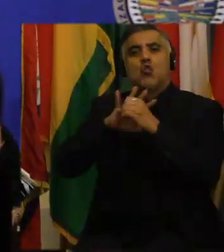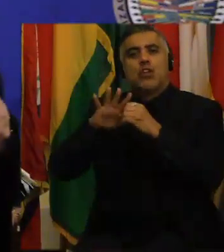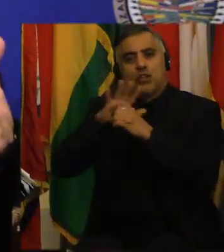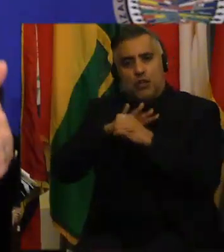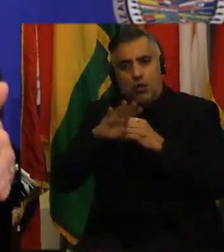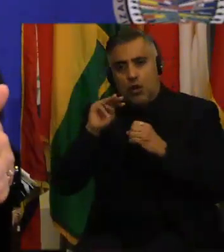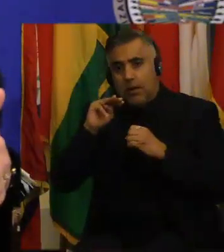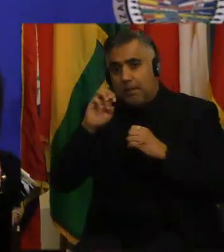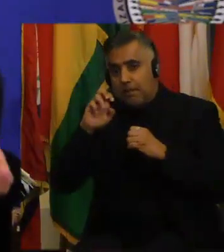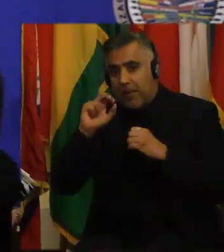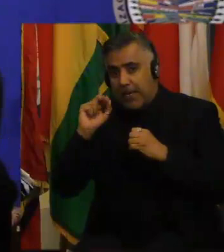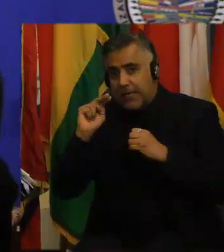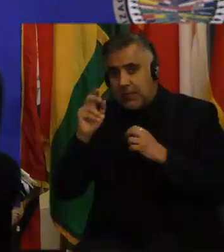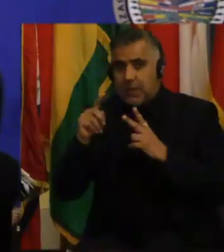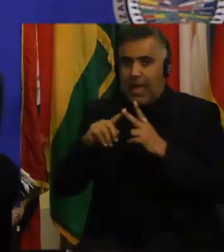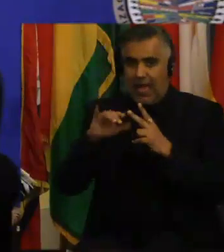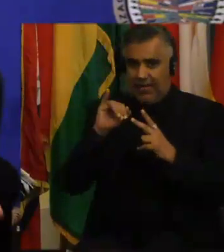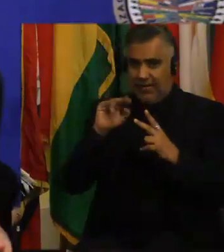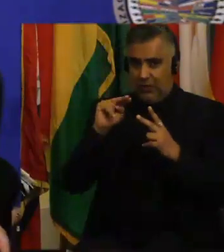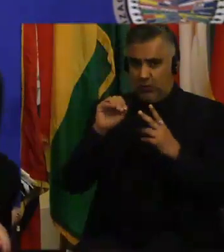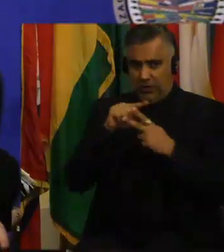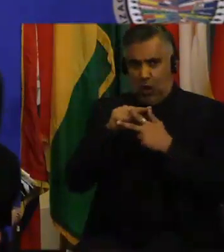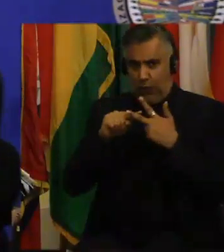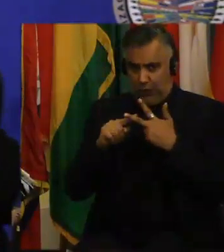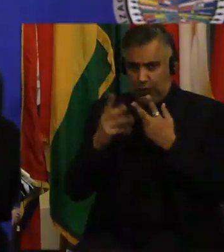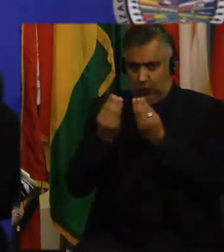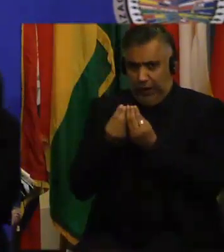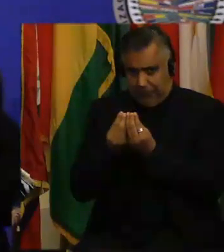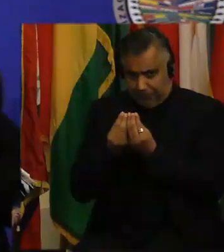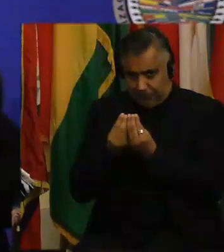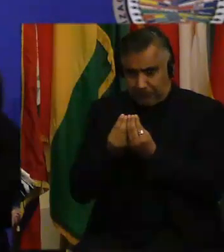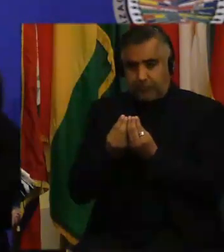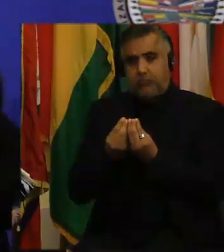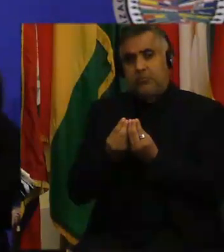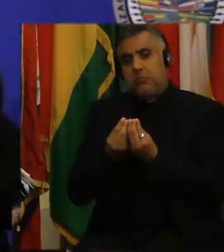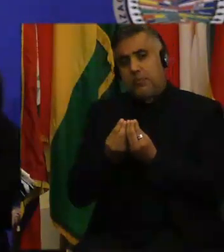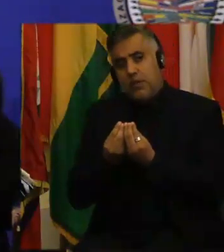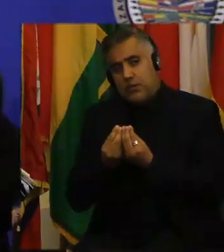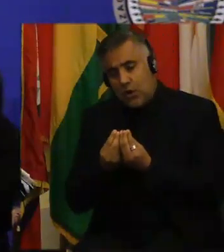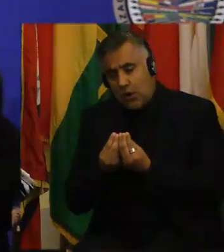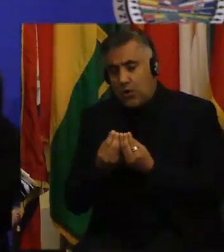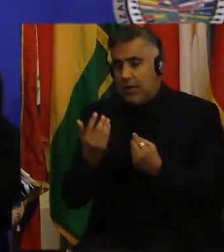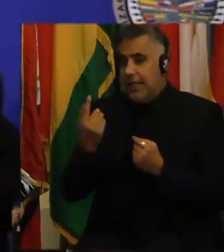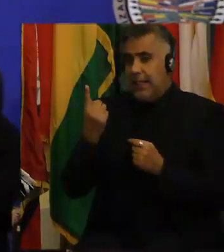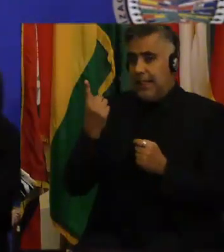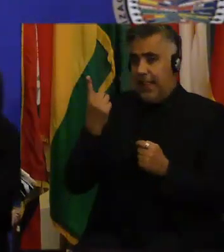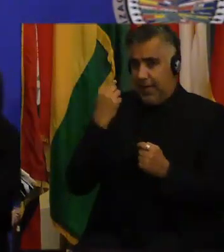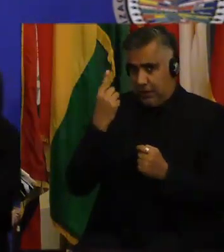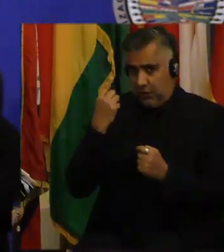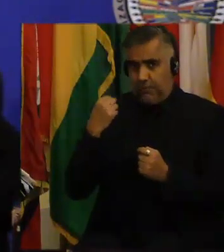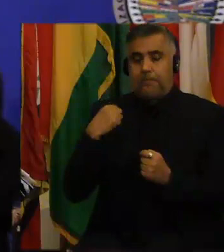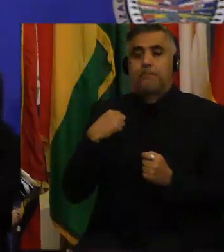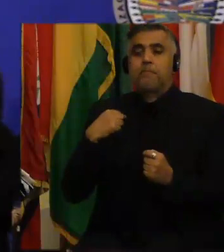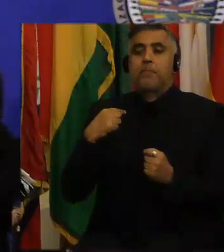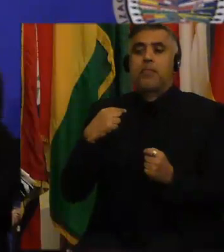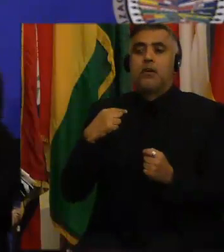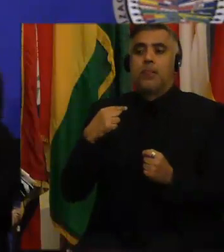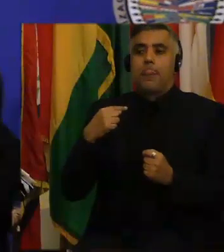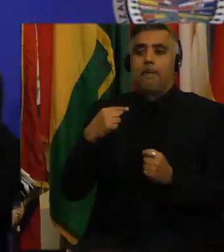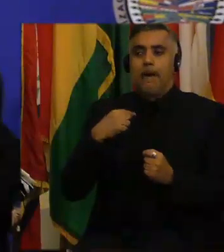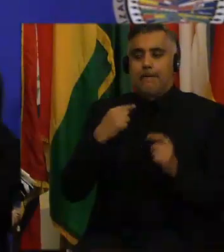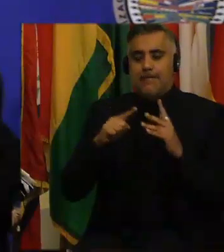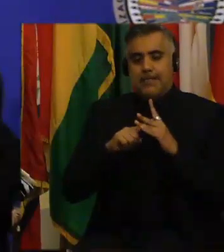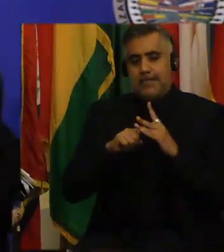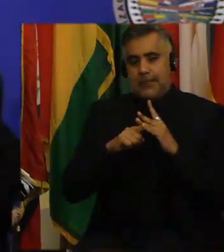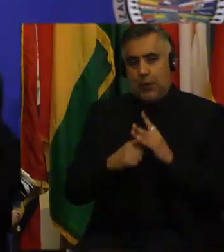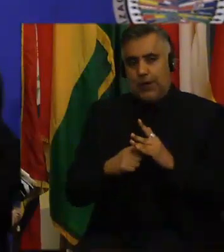mechanisms and instruments jointly. So for that reason, last year, when I